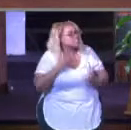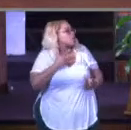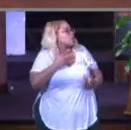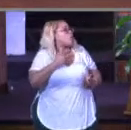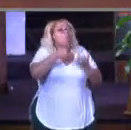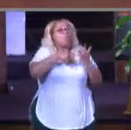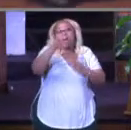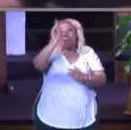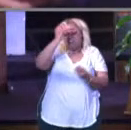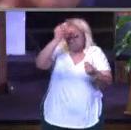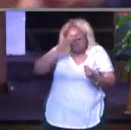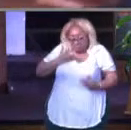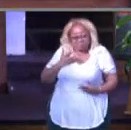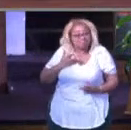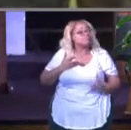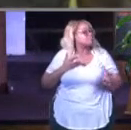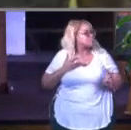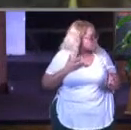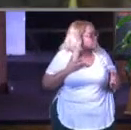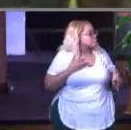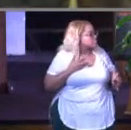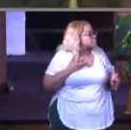us what God is saying.